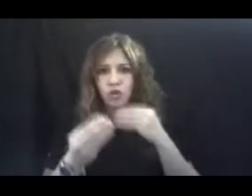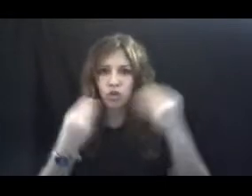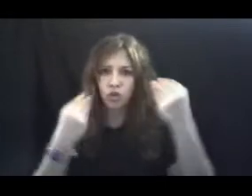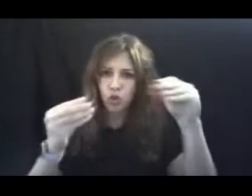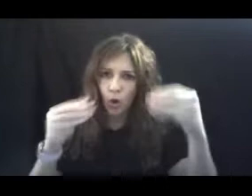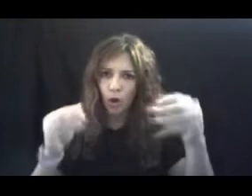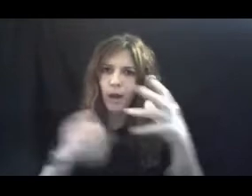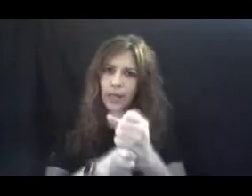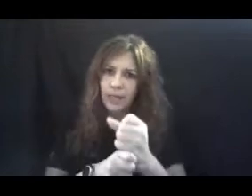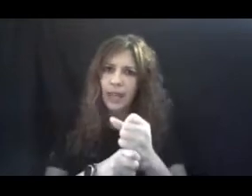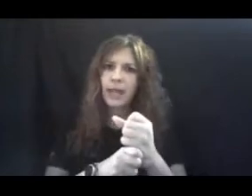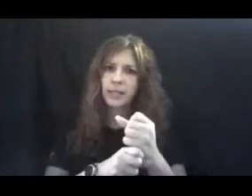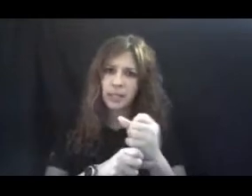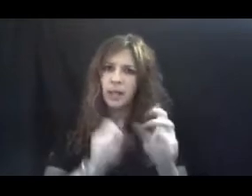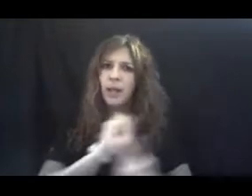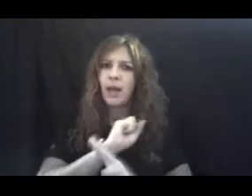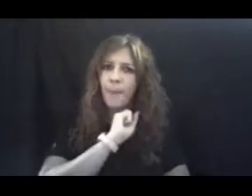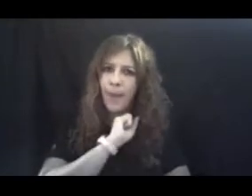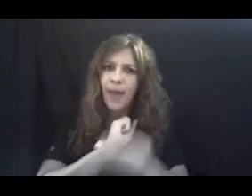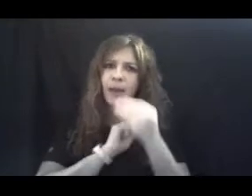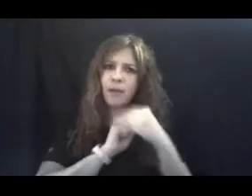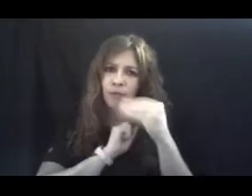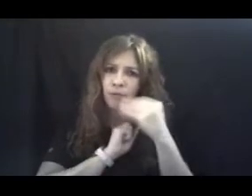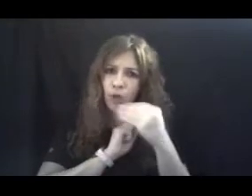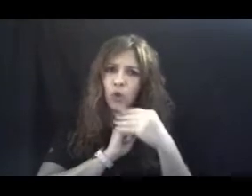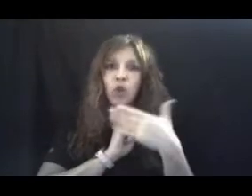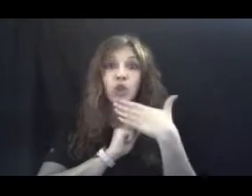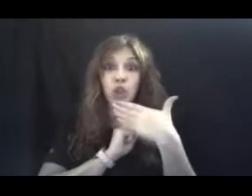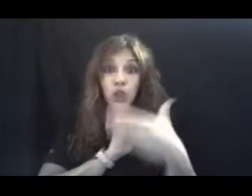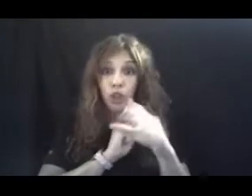bag of apples or something that's fresh